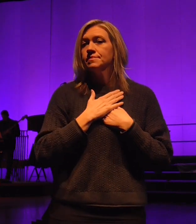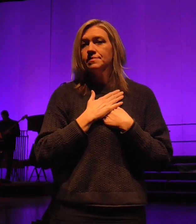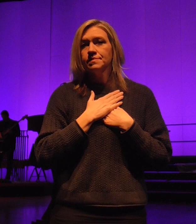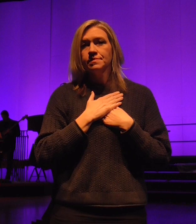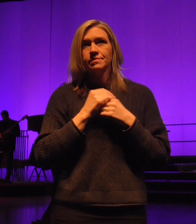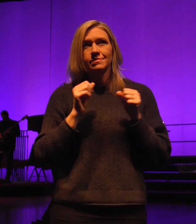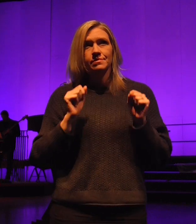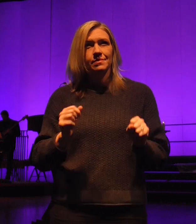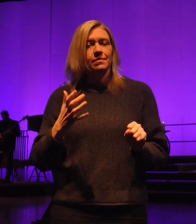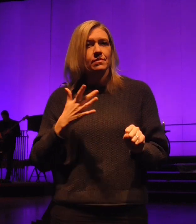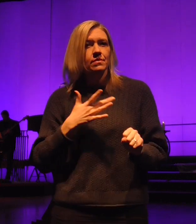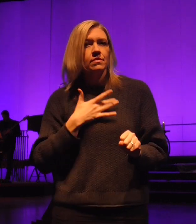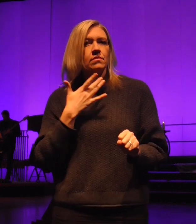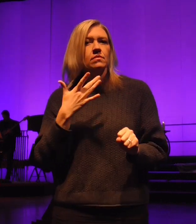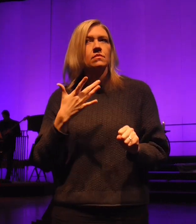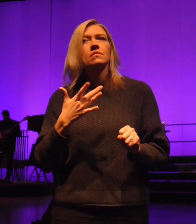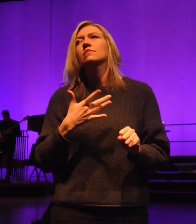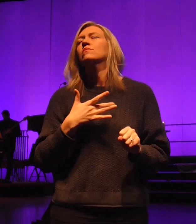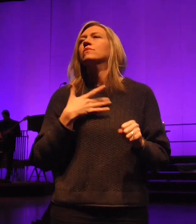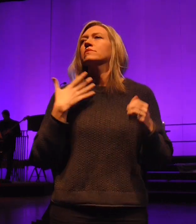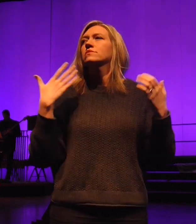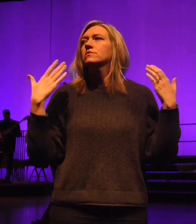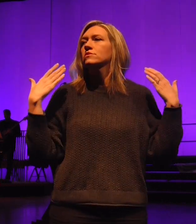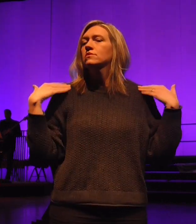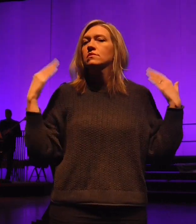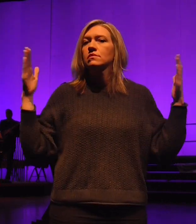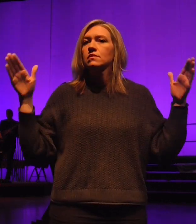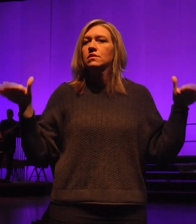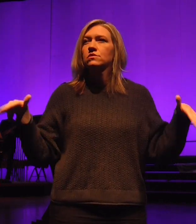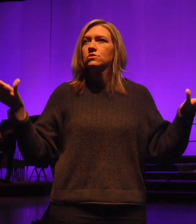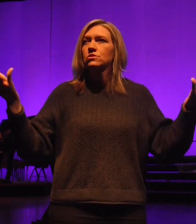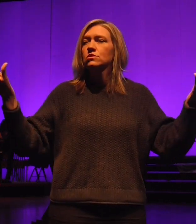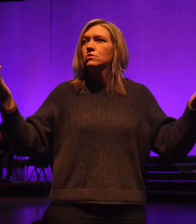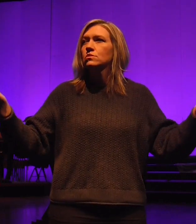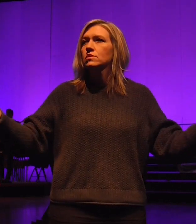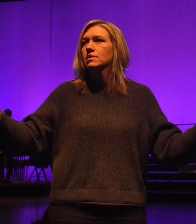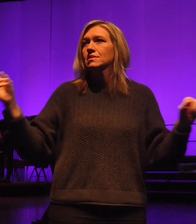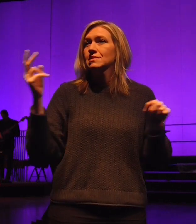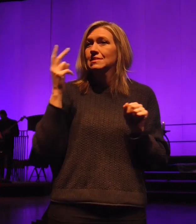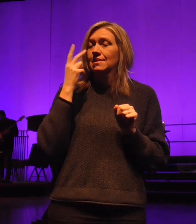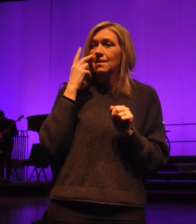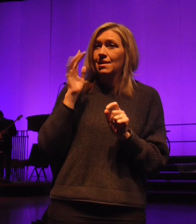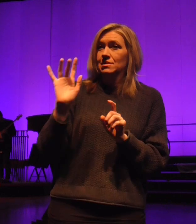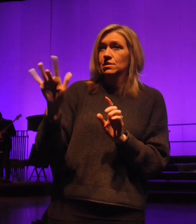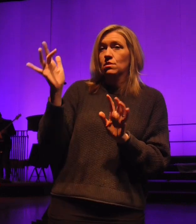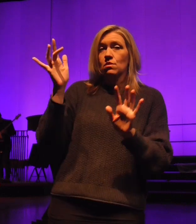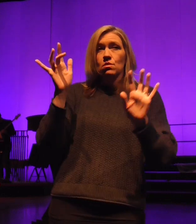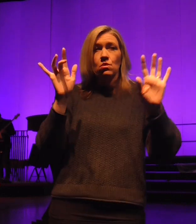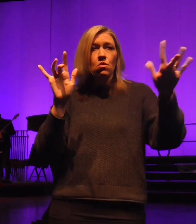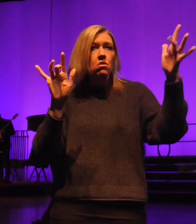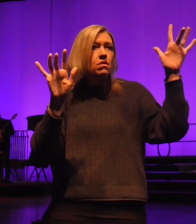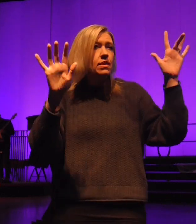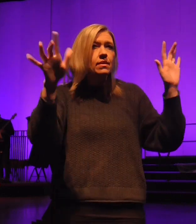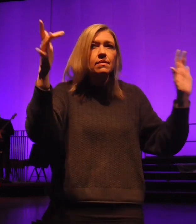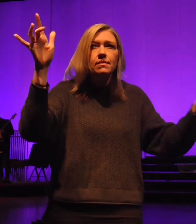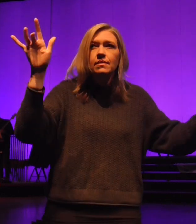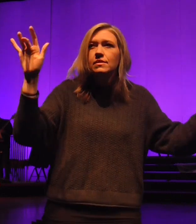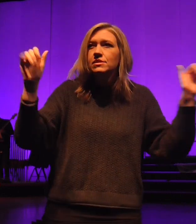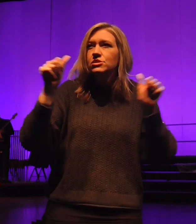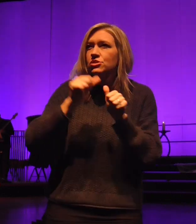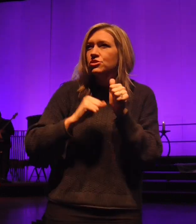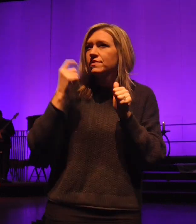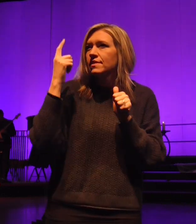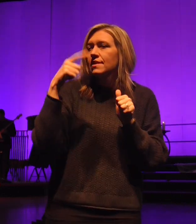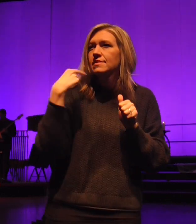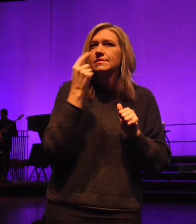grace. I can hear the brush of angel wings. I see glory on